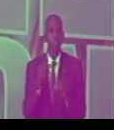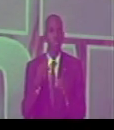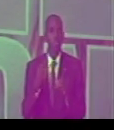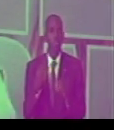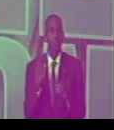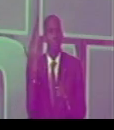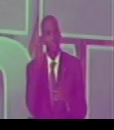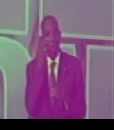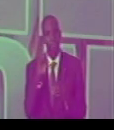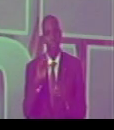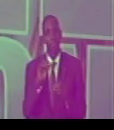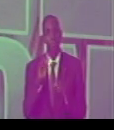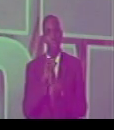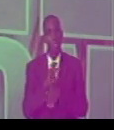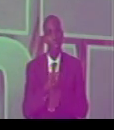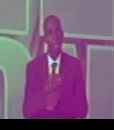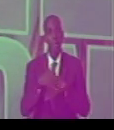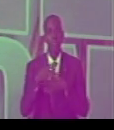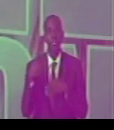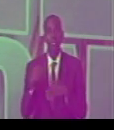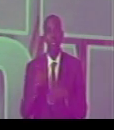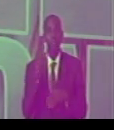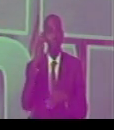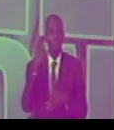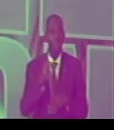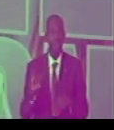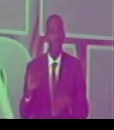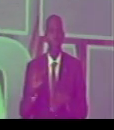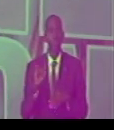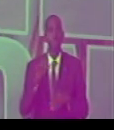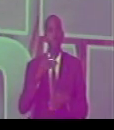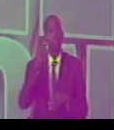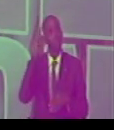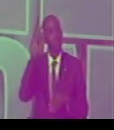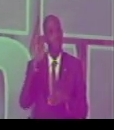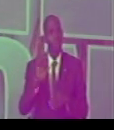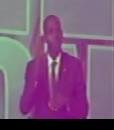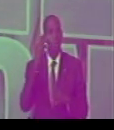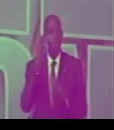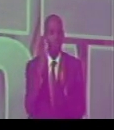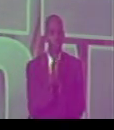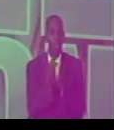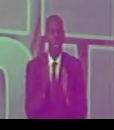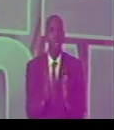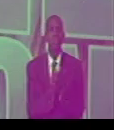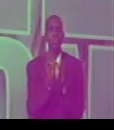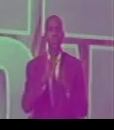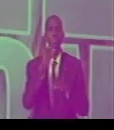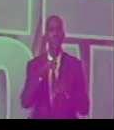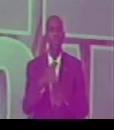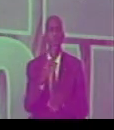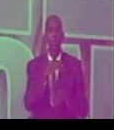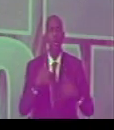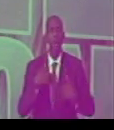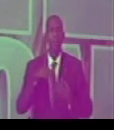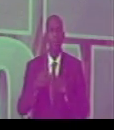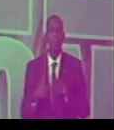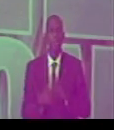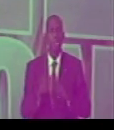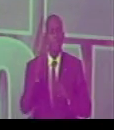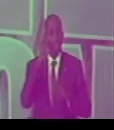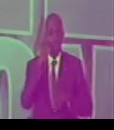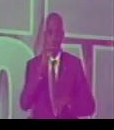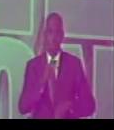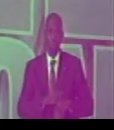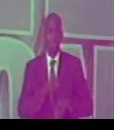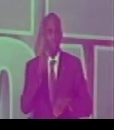I just key him. So I followed the program. After the preaching, He was praying. After praying, he asked us to lay